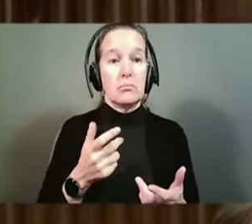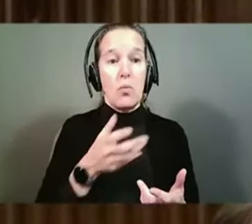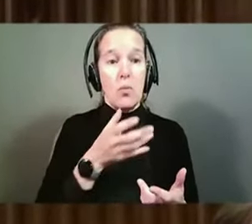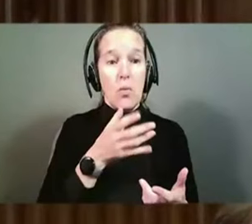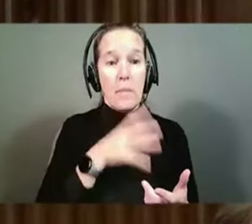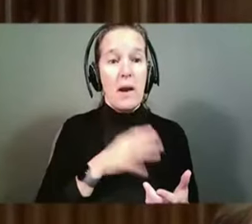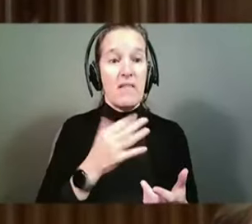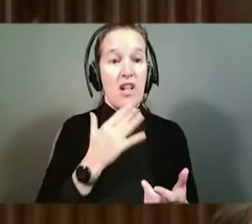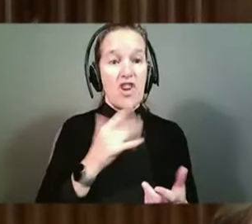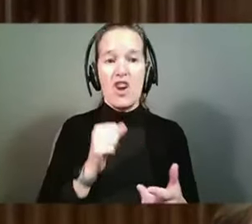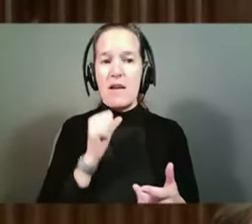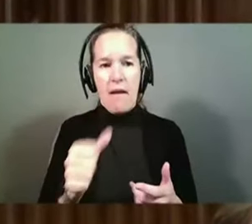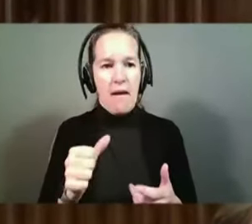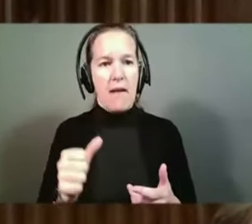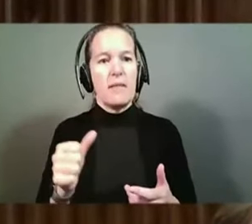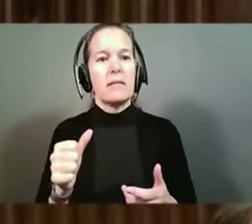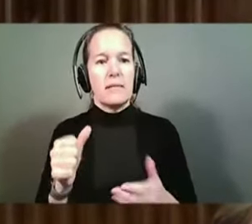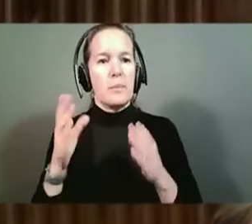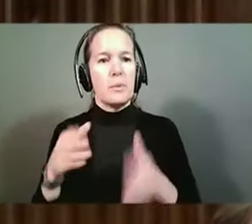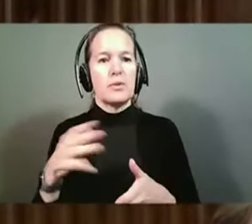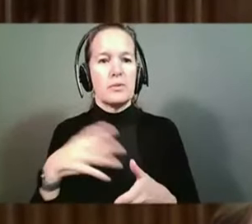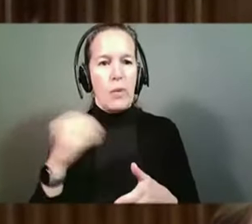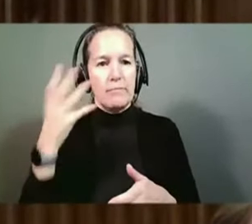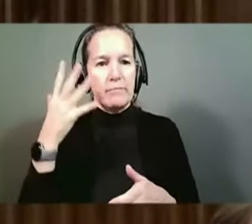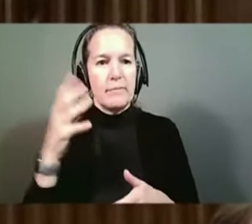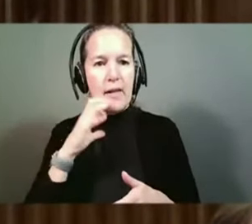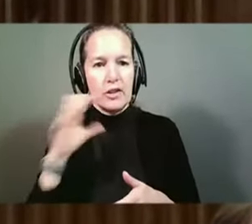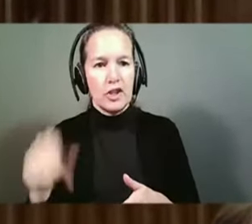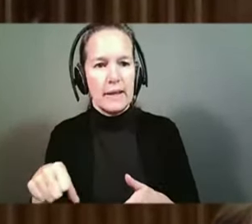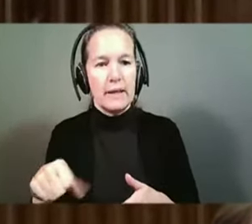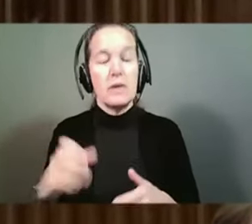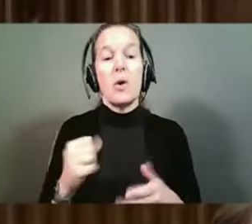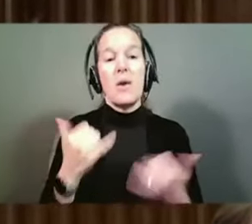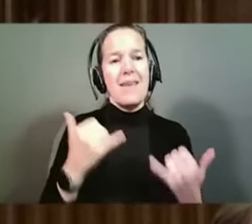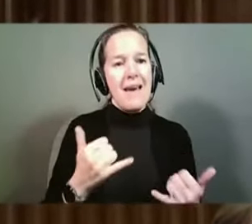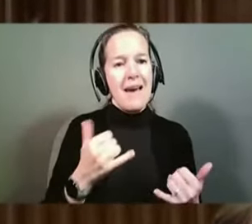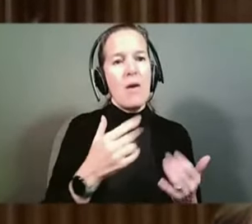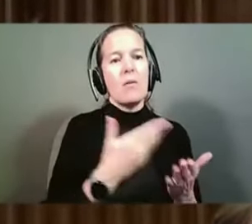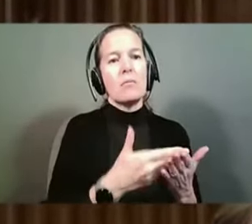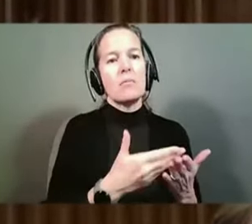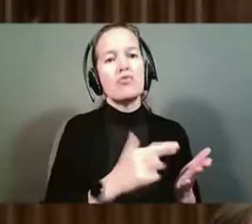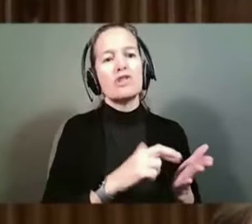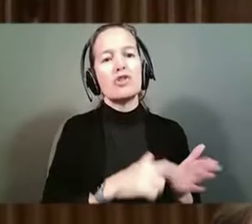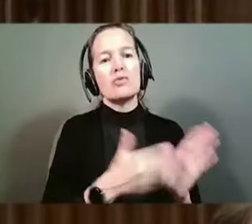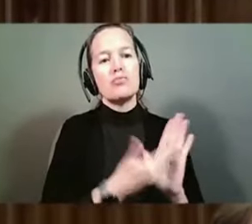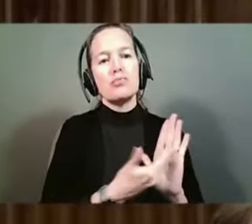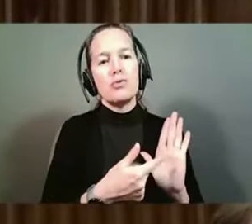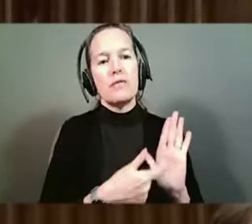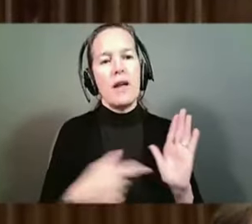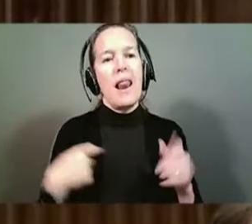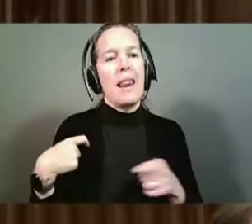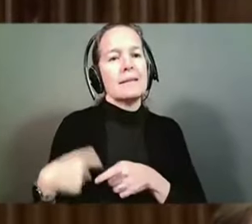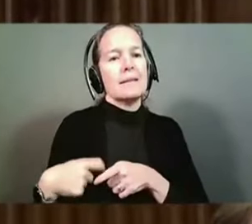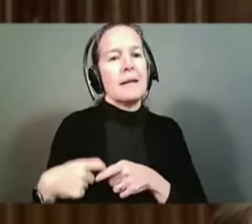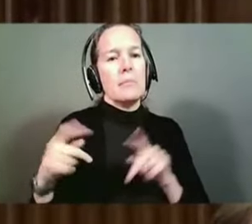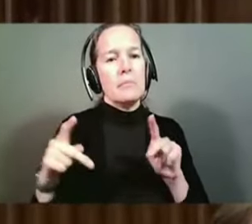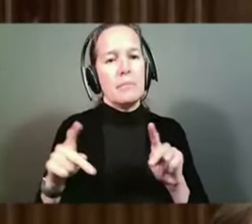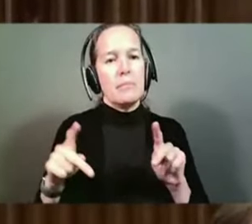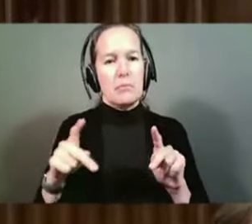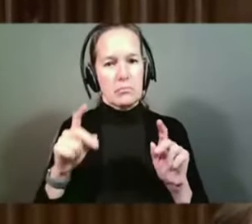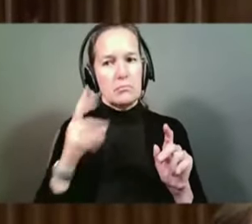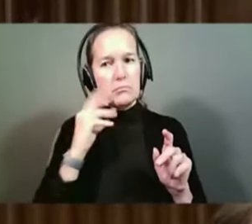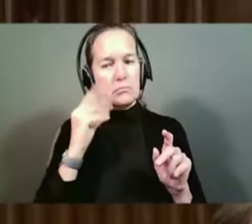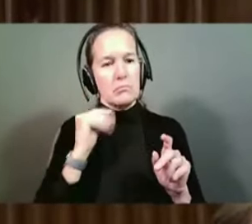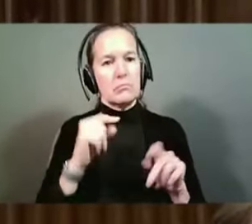shows that Latina and LGBTQ plus communities are currently experiencing the highest levels of long COVID in the US, and there is